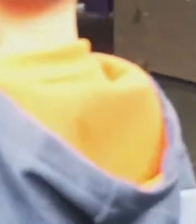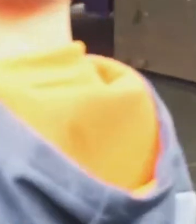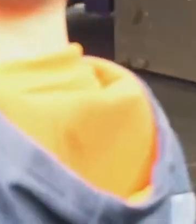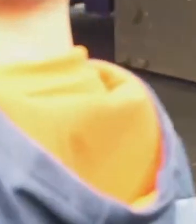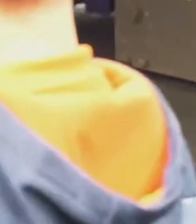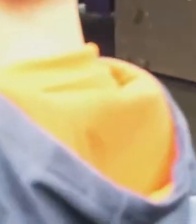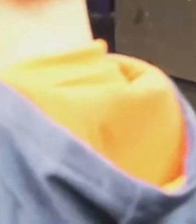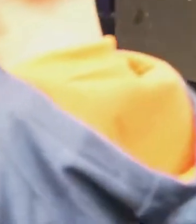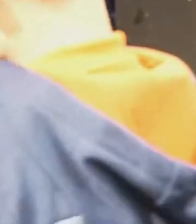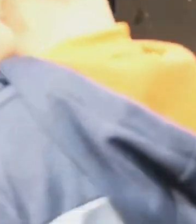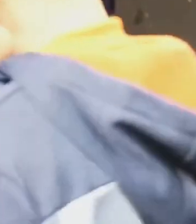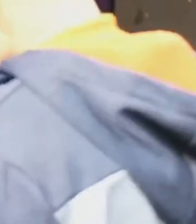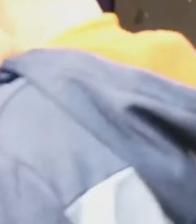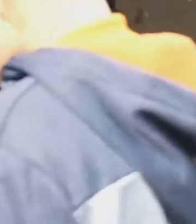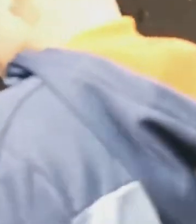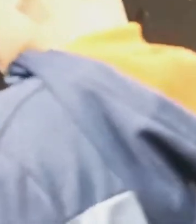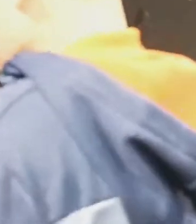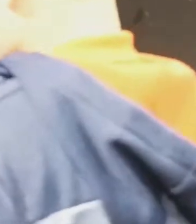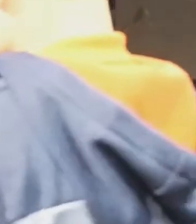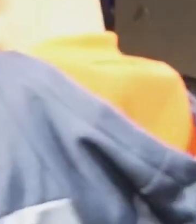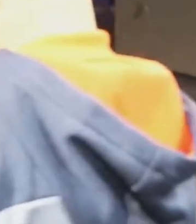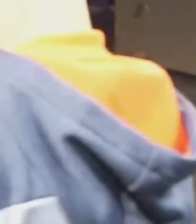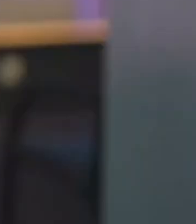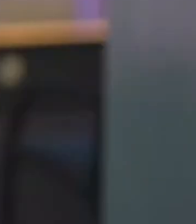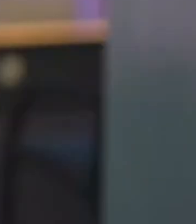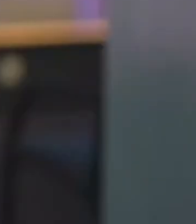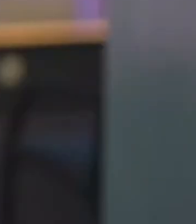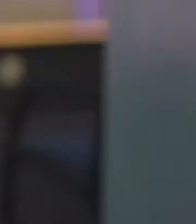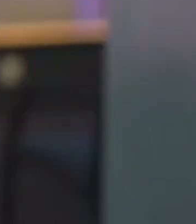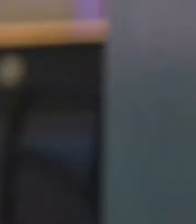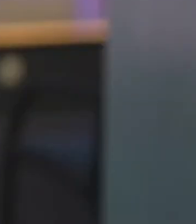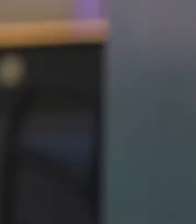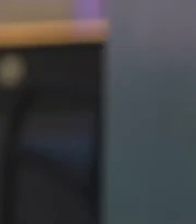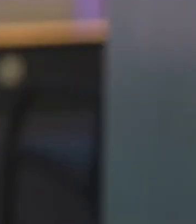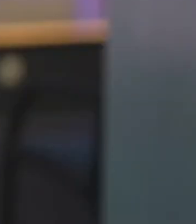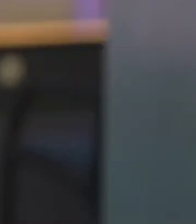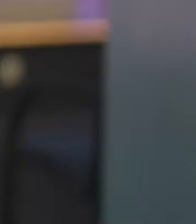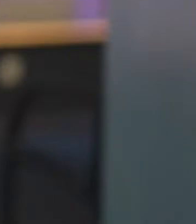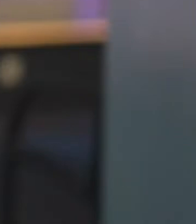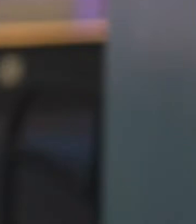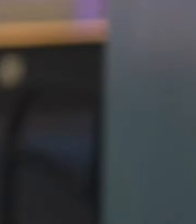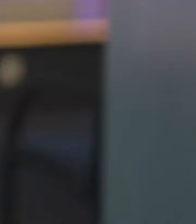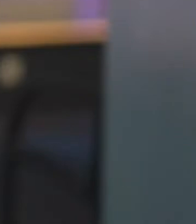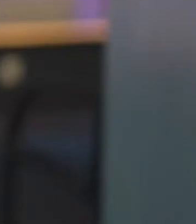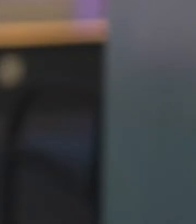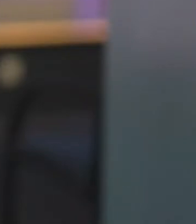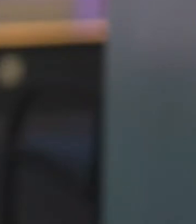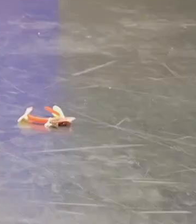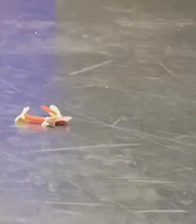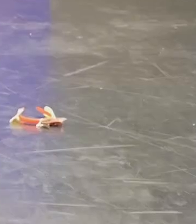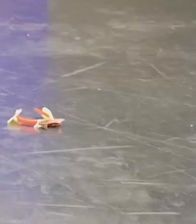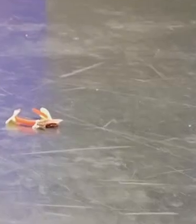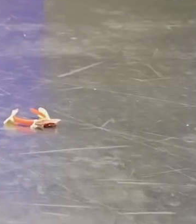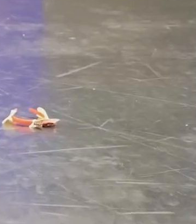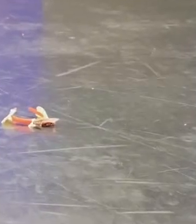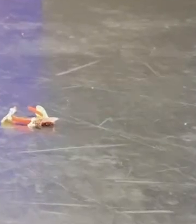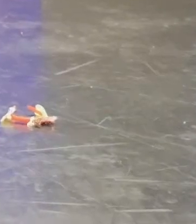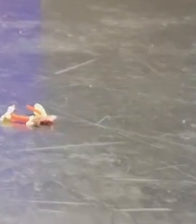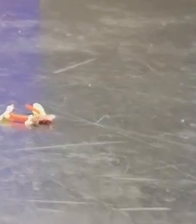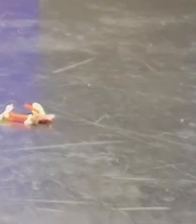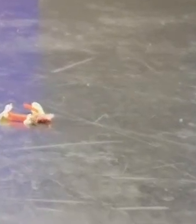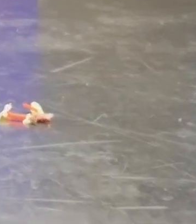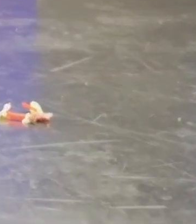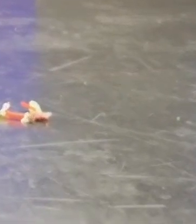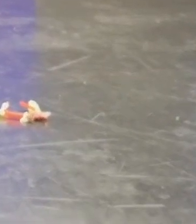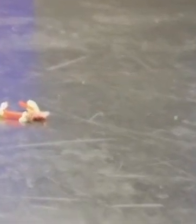script without a script paper to see and know your roles.